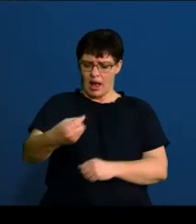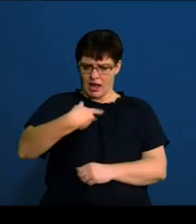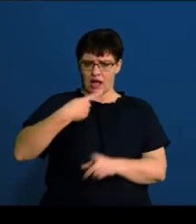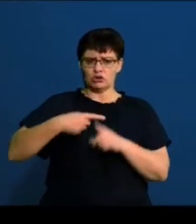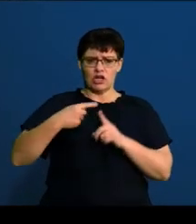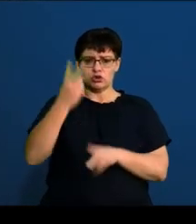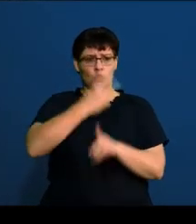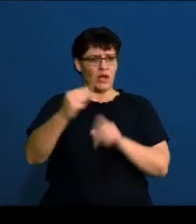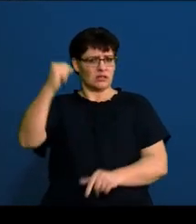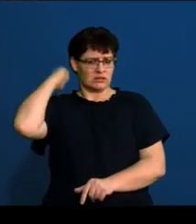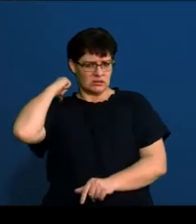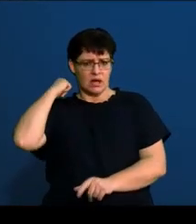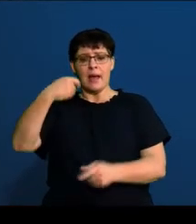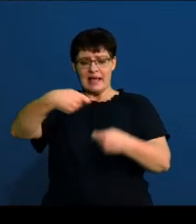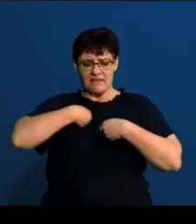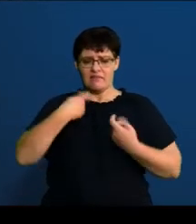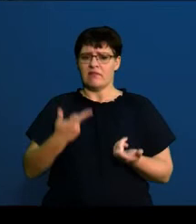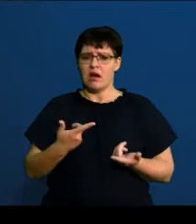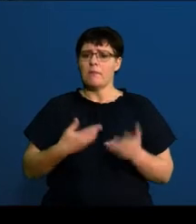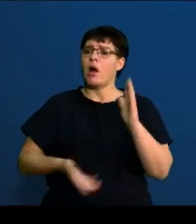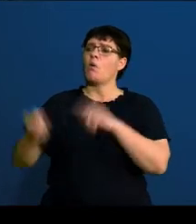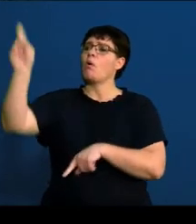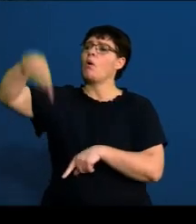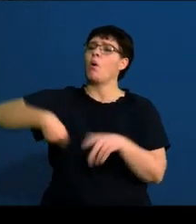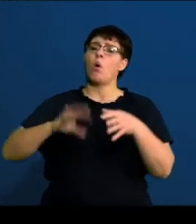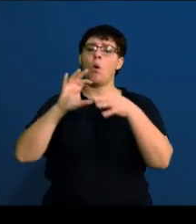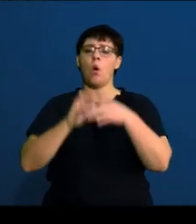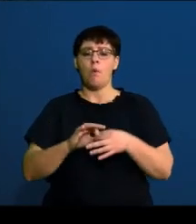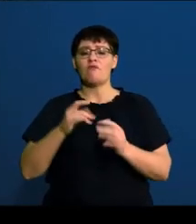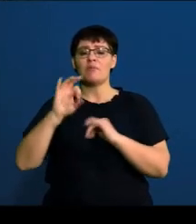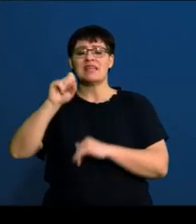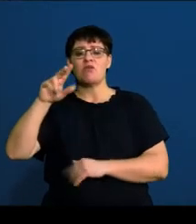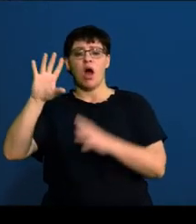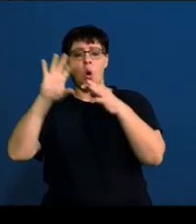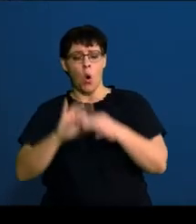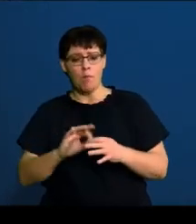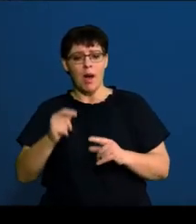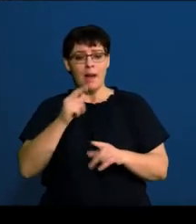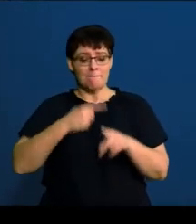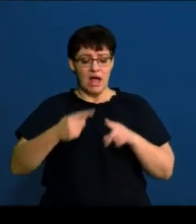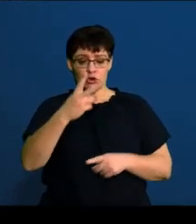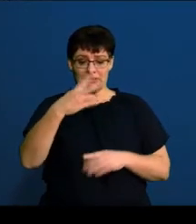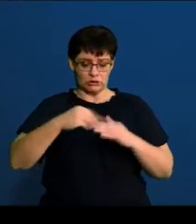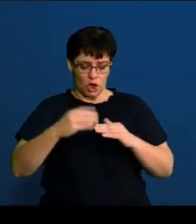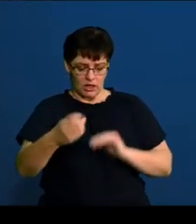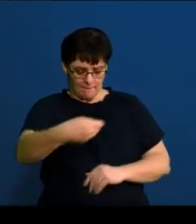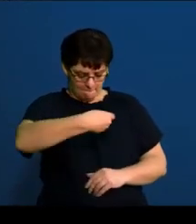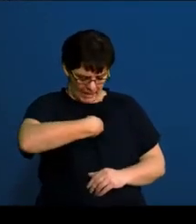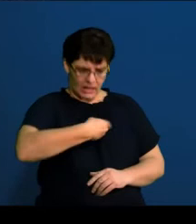weeks ago to buy milk on your way home from Sarah's house. And the boy with a thought